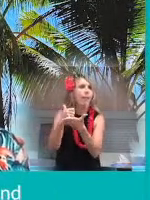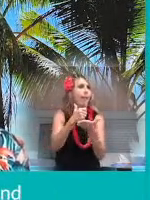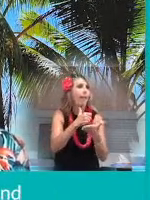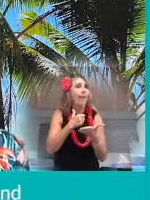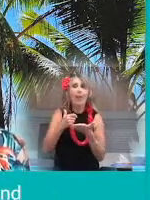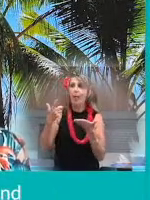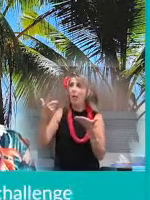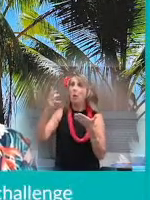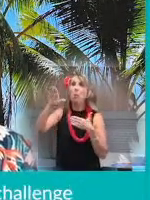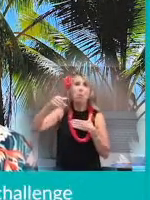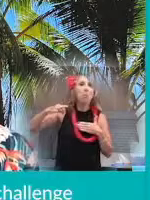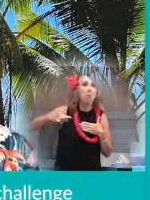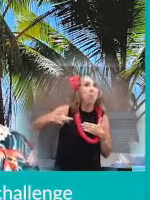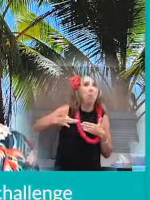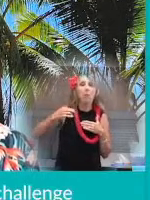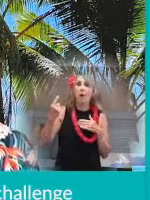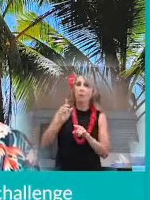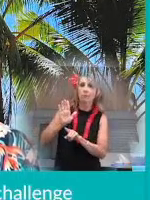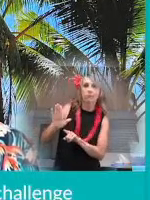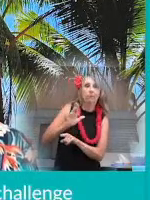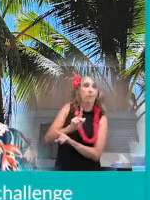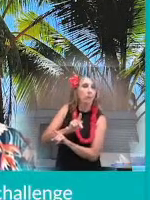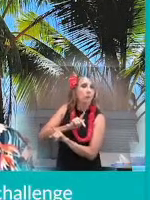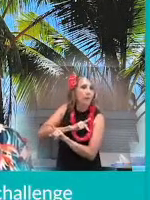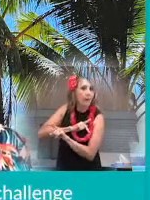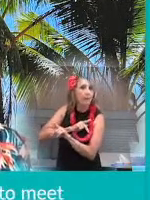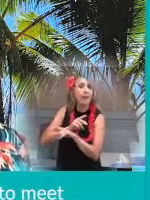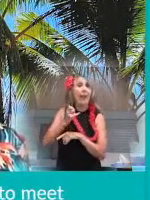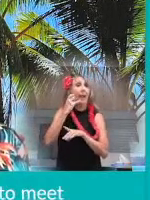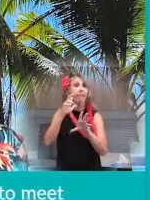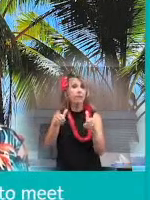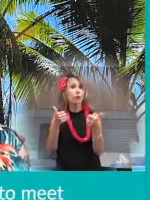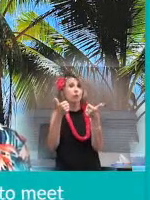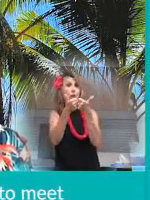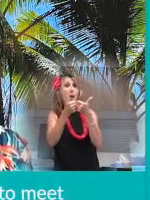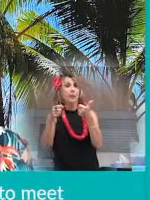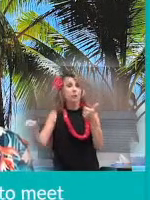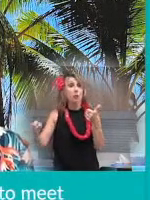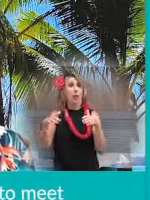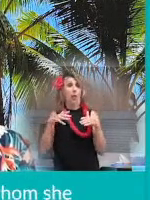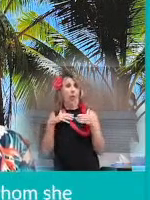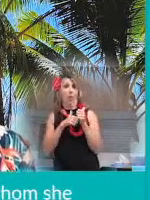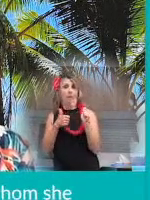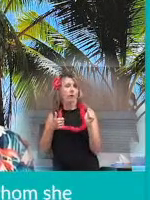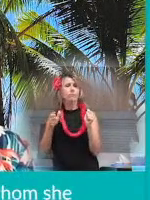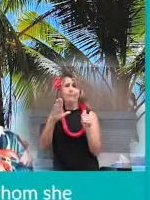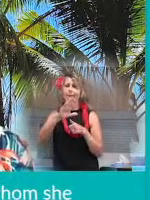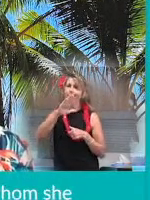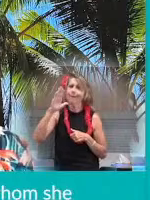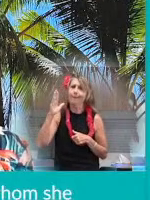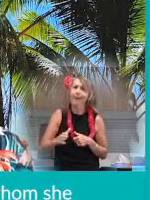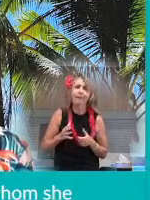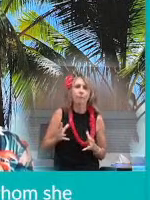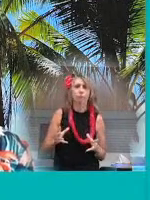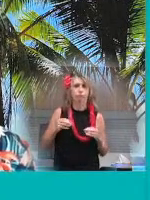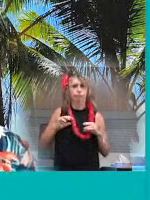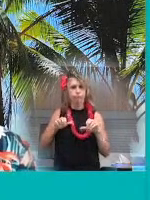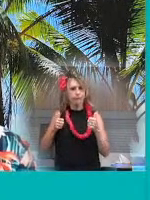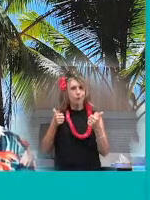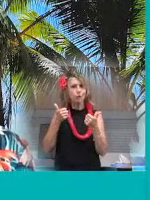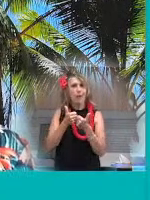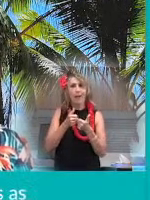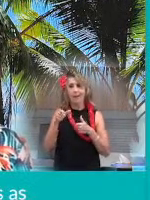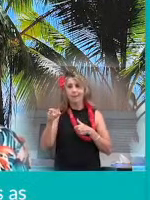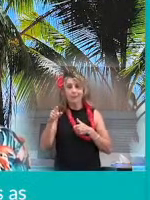to lend a hand. Nada never backs down from a challenge and is always looking for ways to meet the needs of the student with whom she